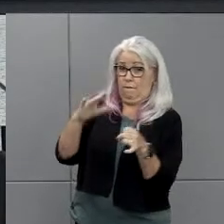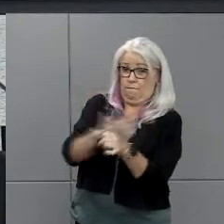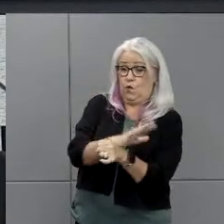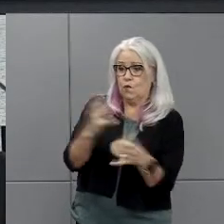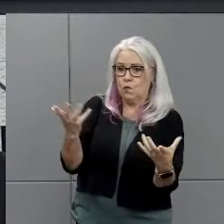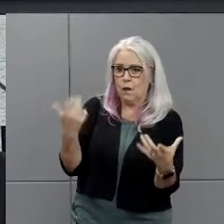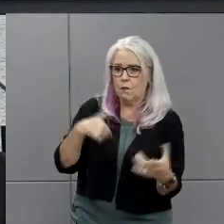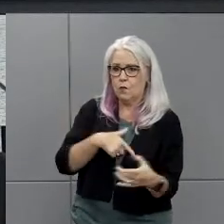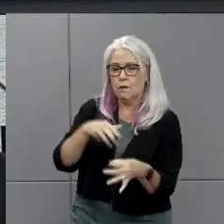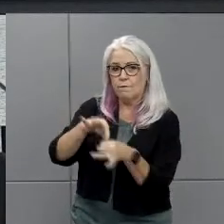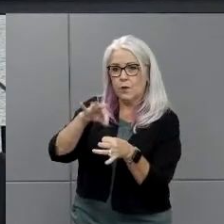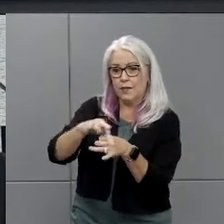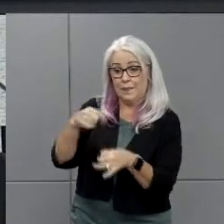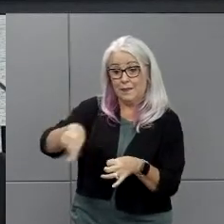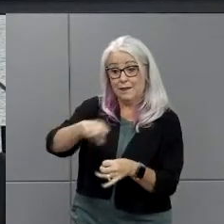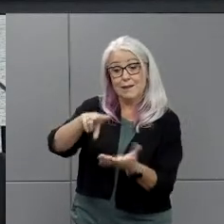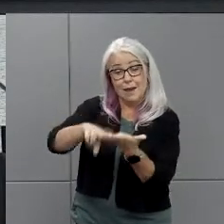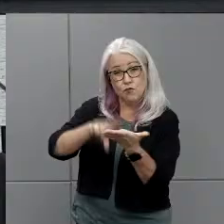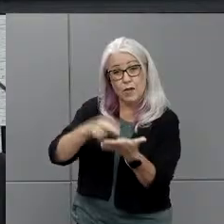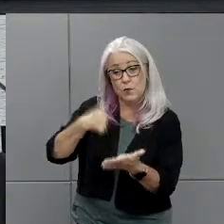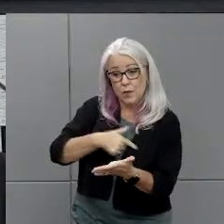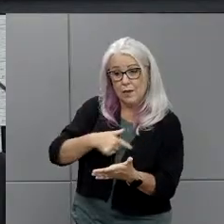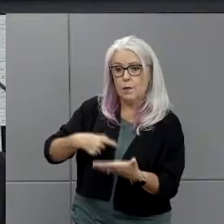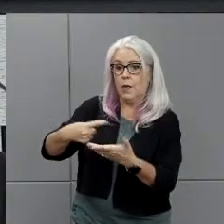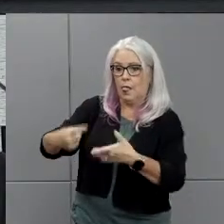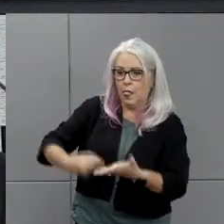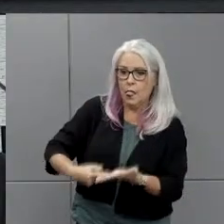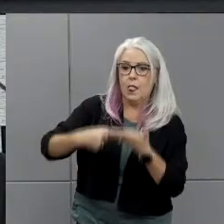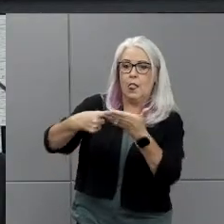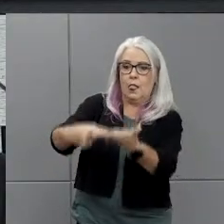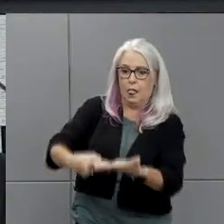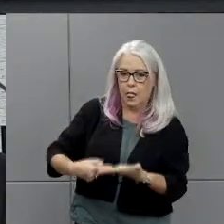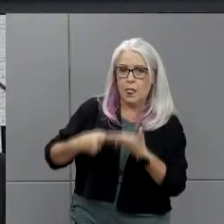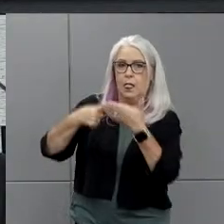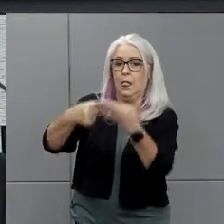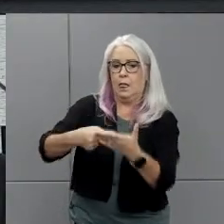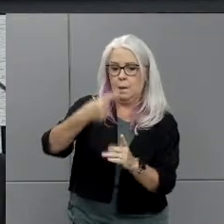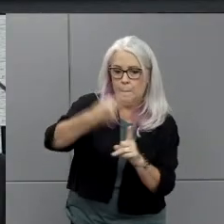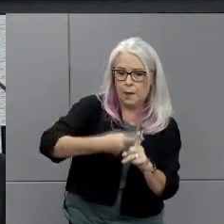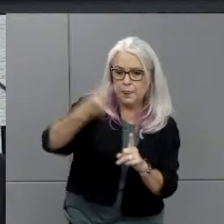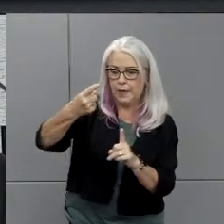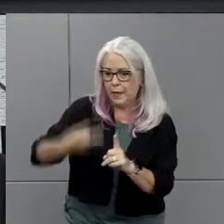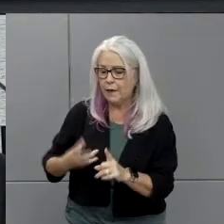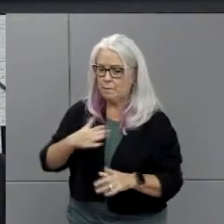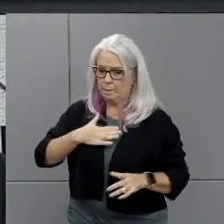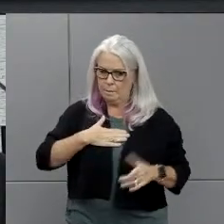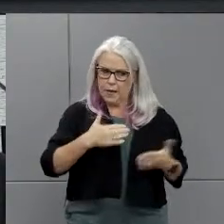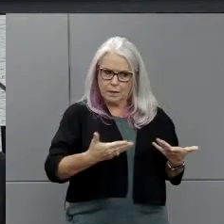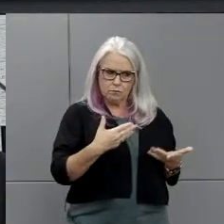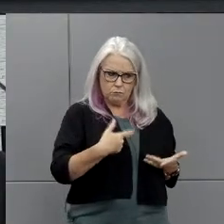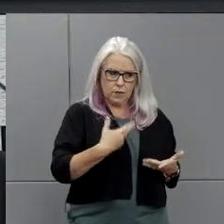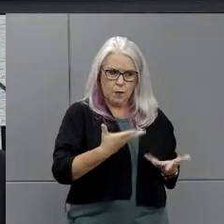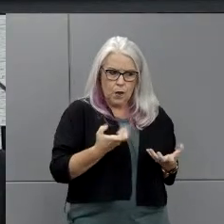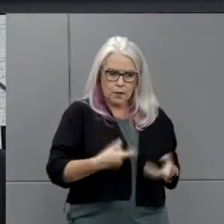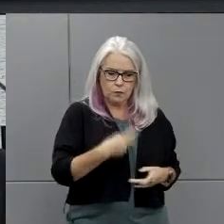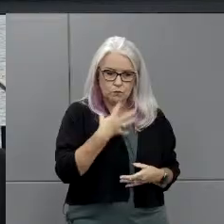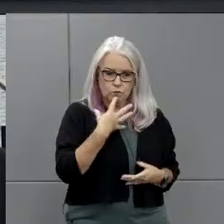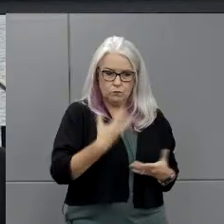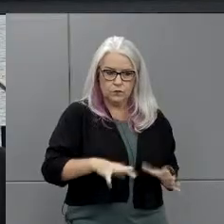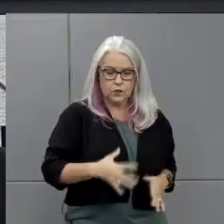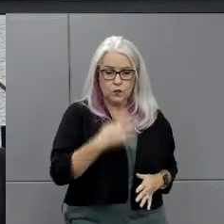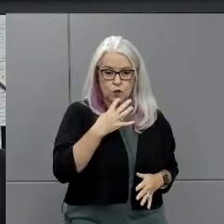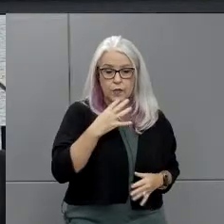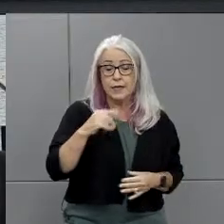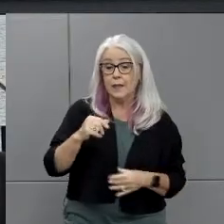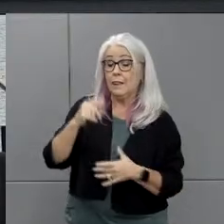this contract that we've been dealing with now for the last 5.5, let me finish, it's my floor right now. The last